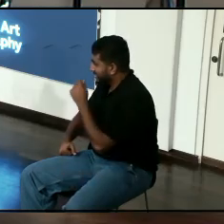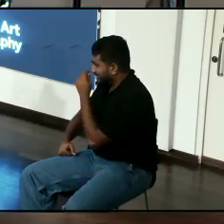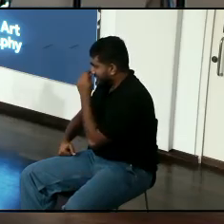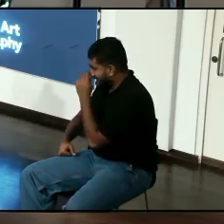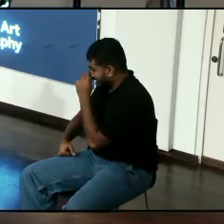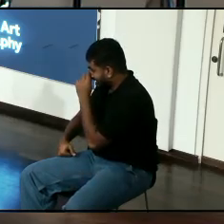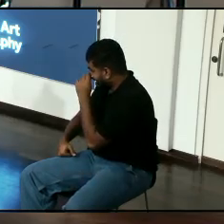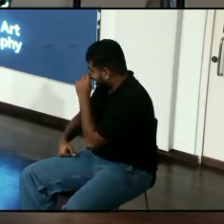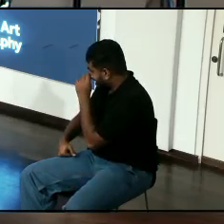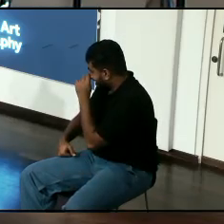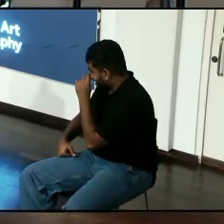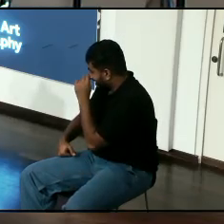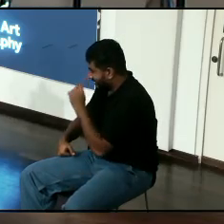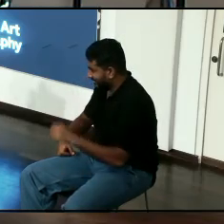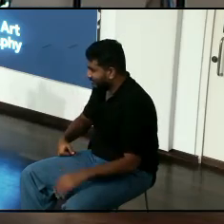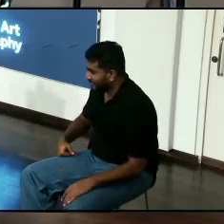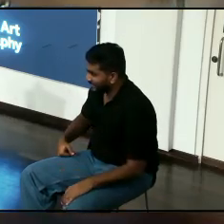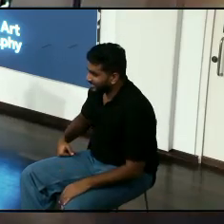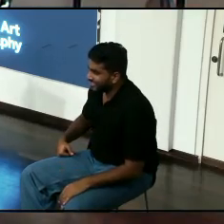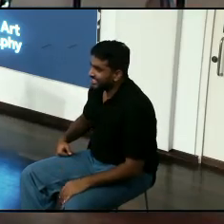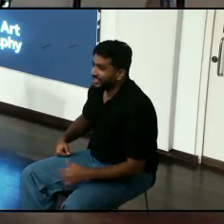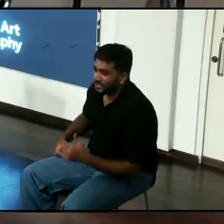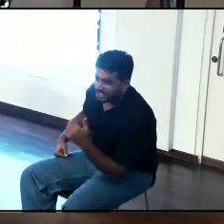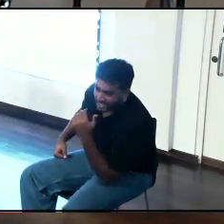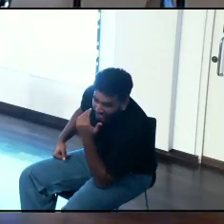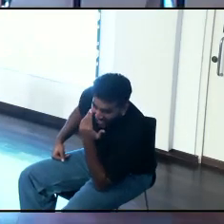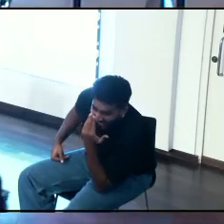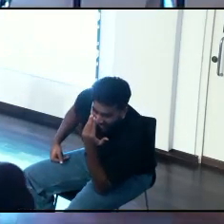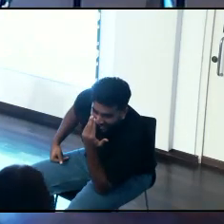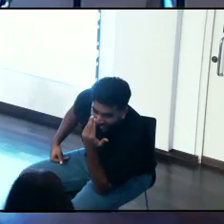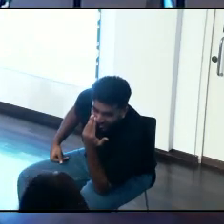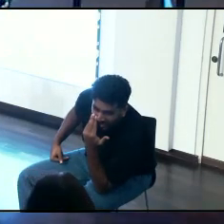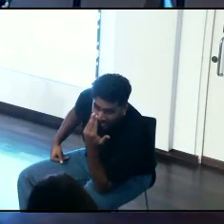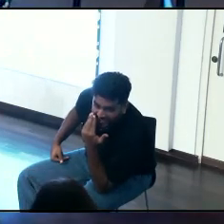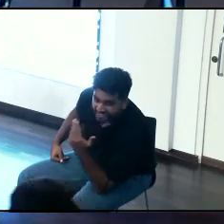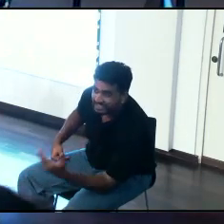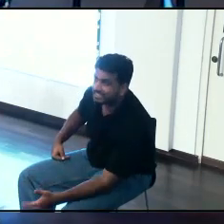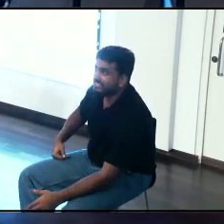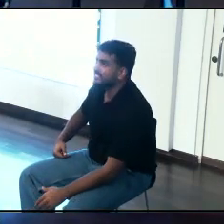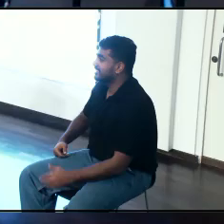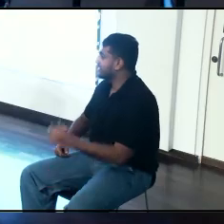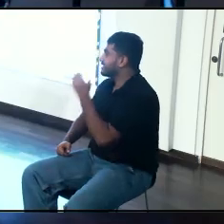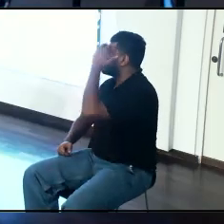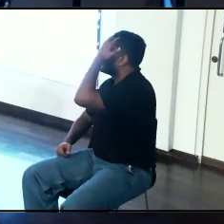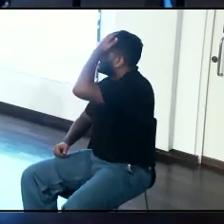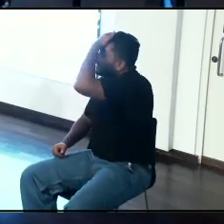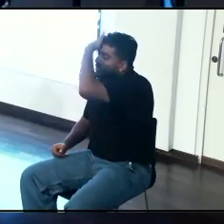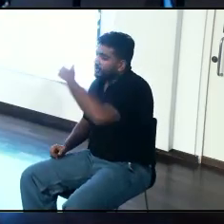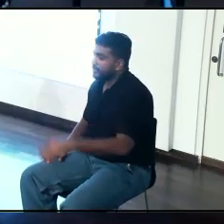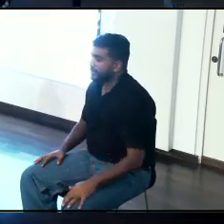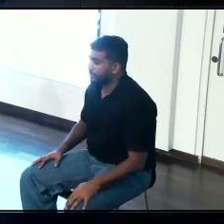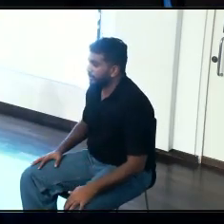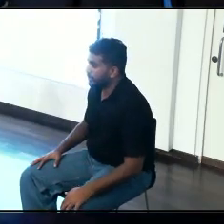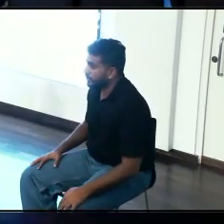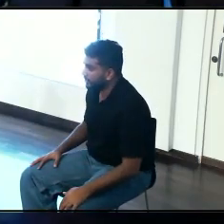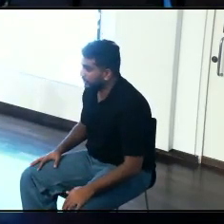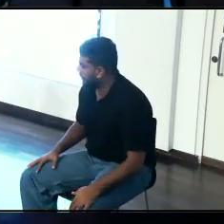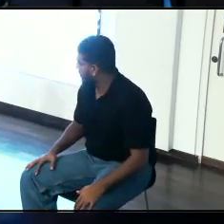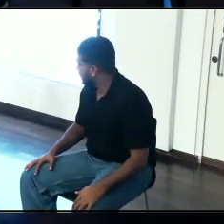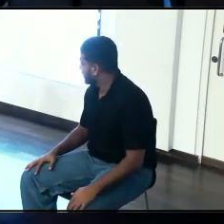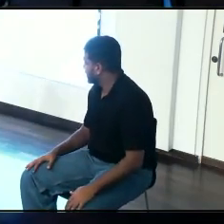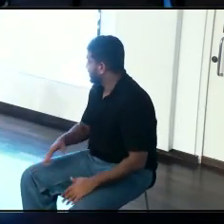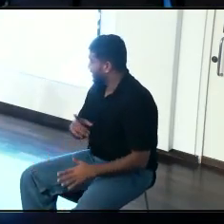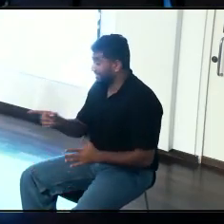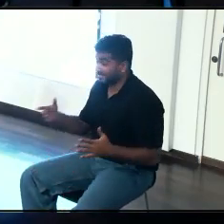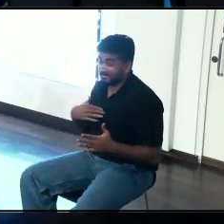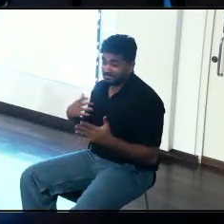Great. Lovely to see you all. Very excited. I'm extremely honored to be part of your Thank book you for being launch. here. It's an